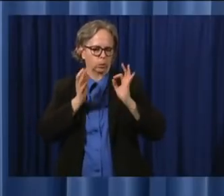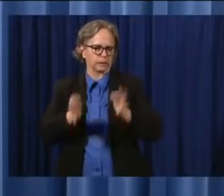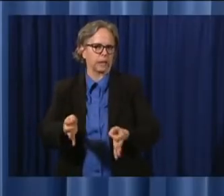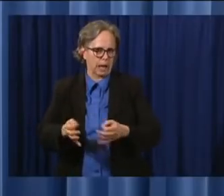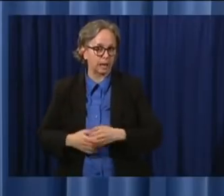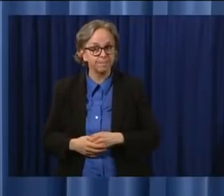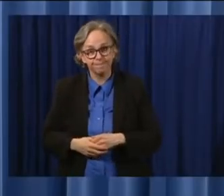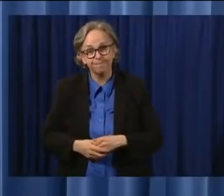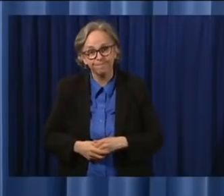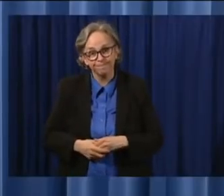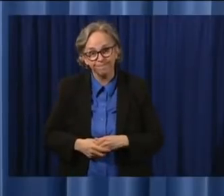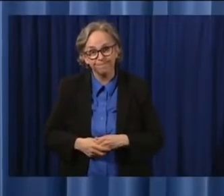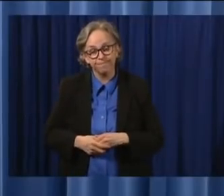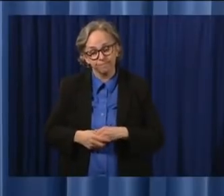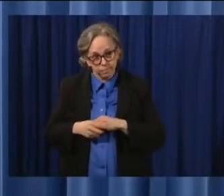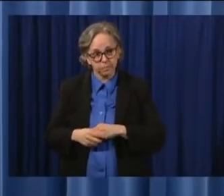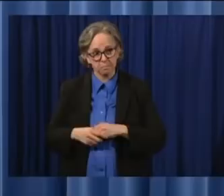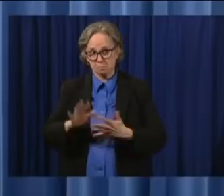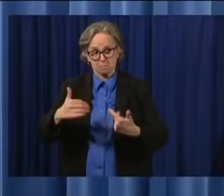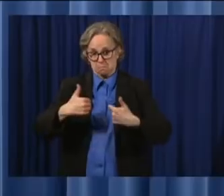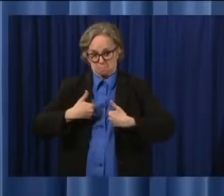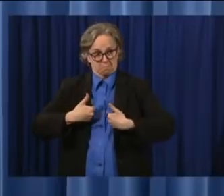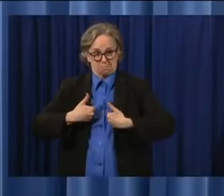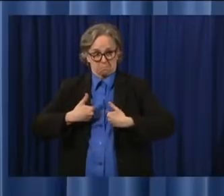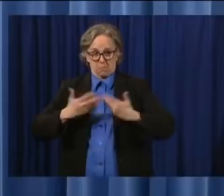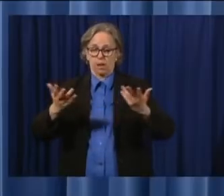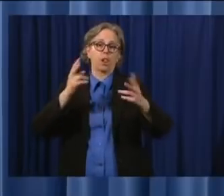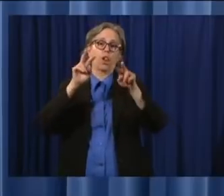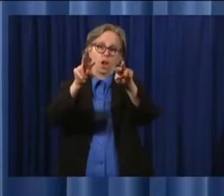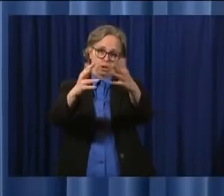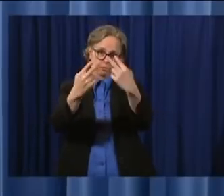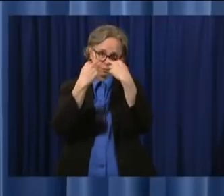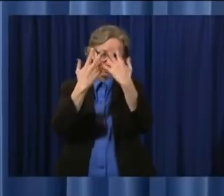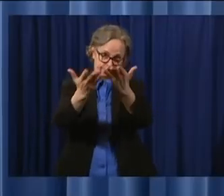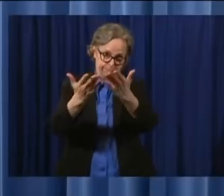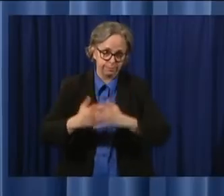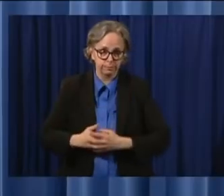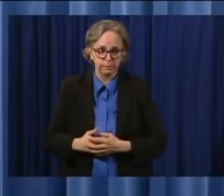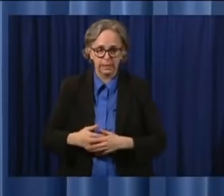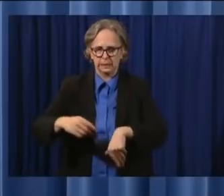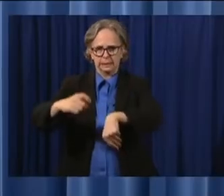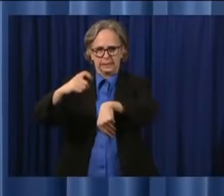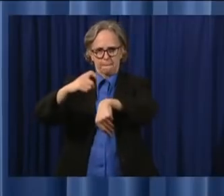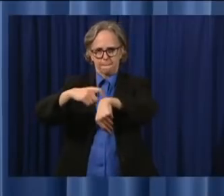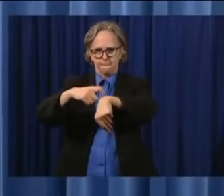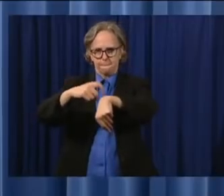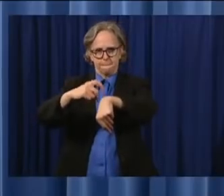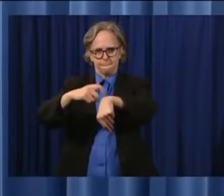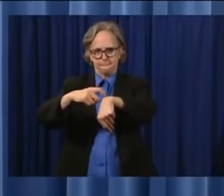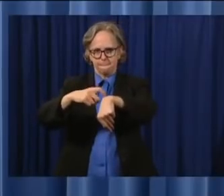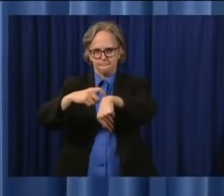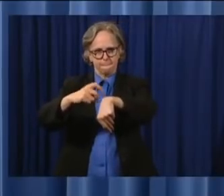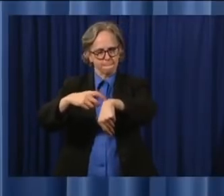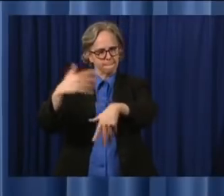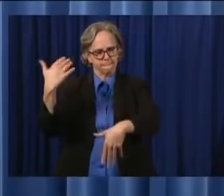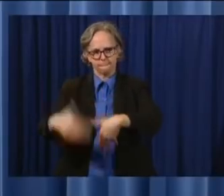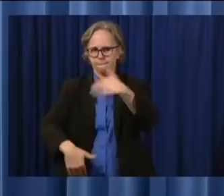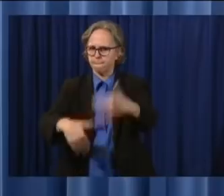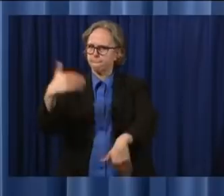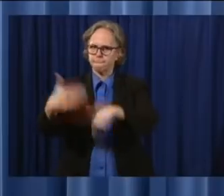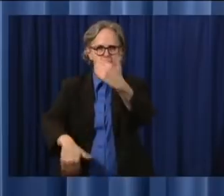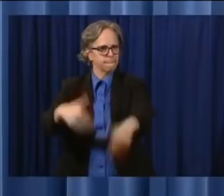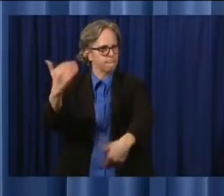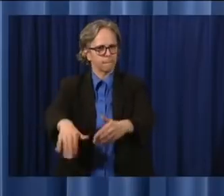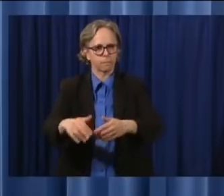is, look, it's time. Look, it's what we need to do. The only direction I've given is go save lives and come up with the best way to deploy